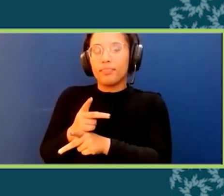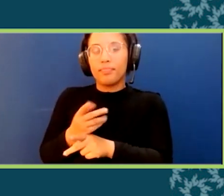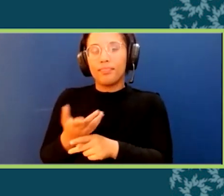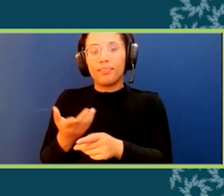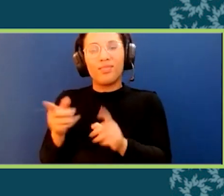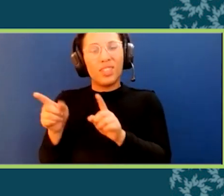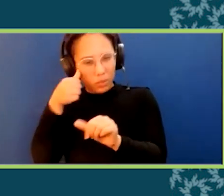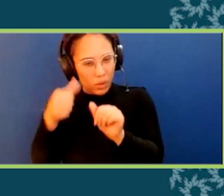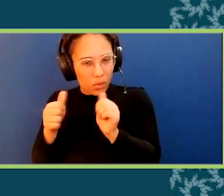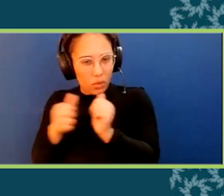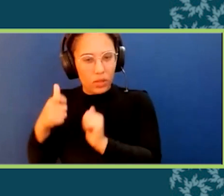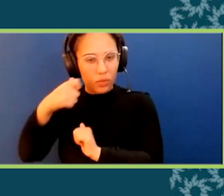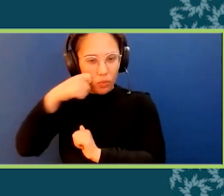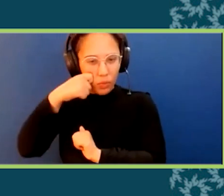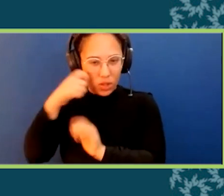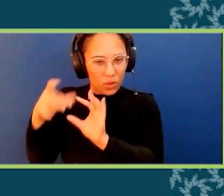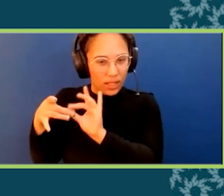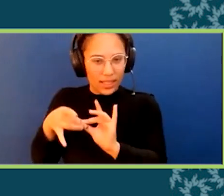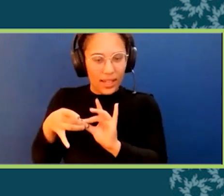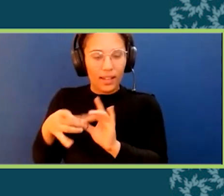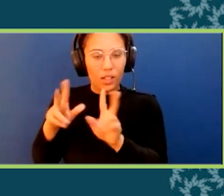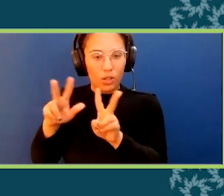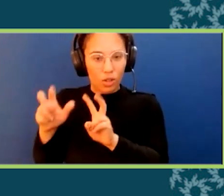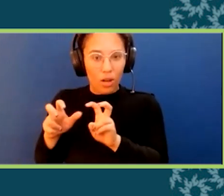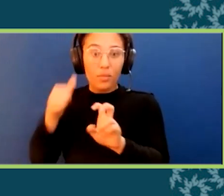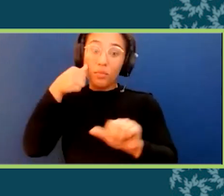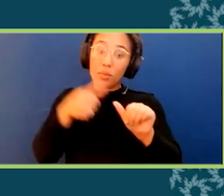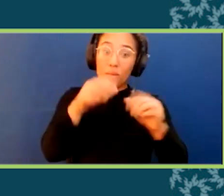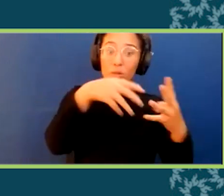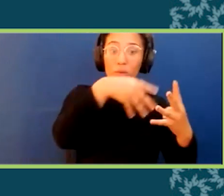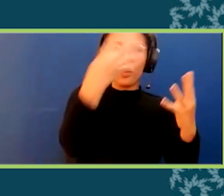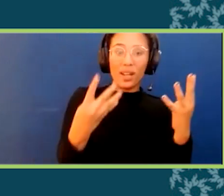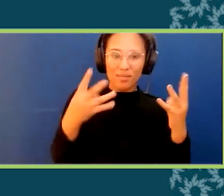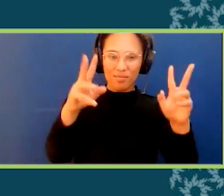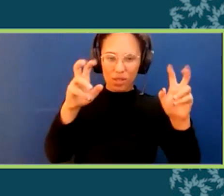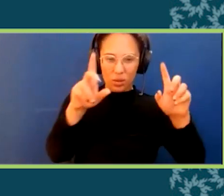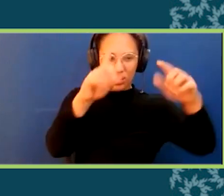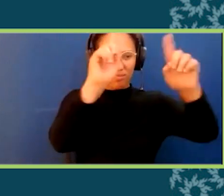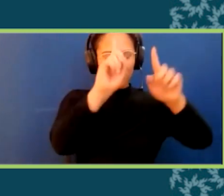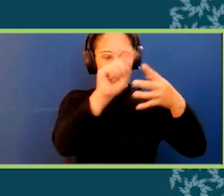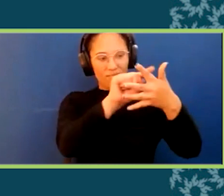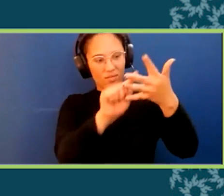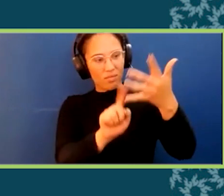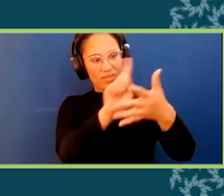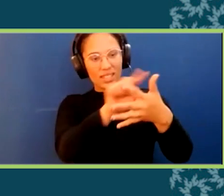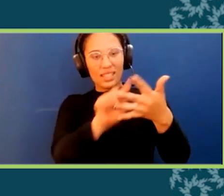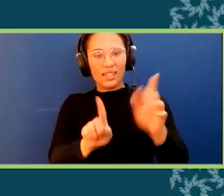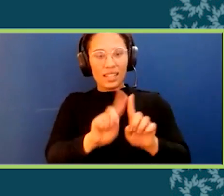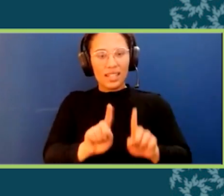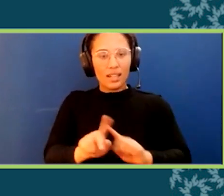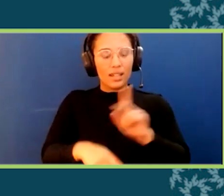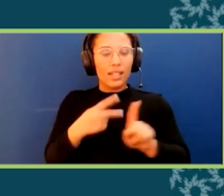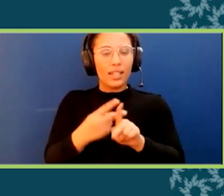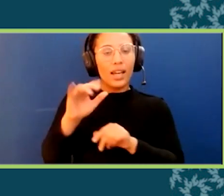rainbow of different types of oppression, different isms, we may be far forward on our work of anti-racism, but